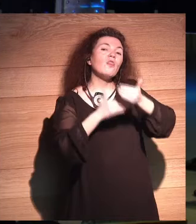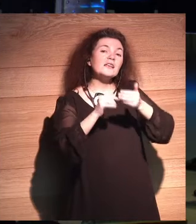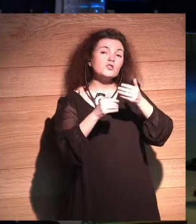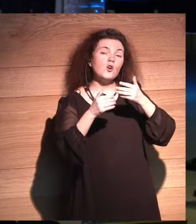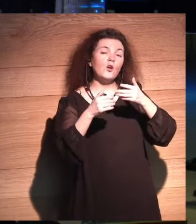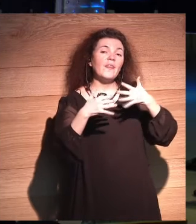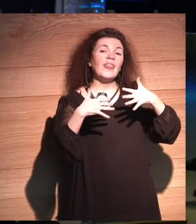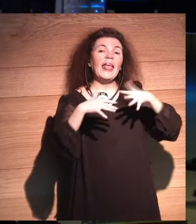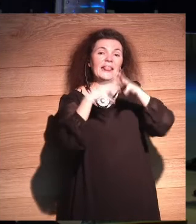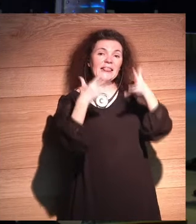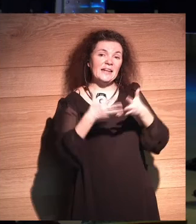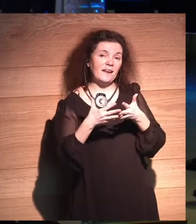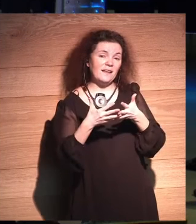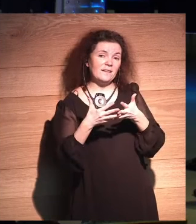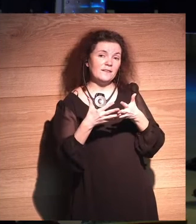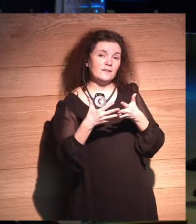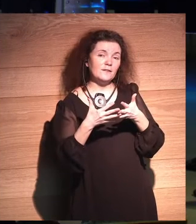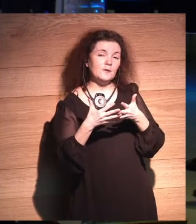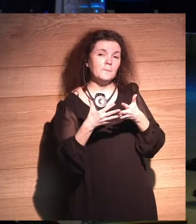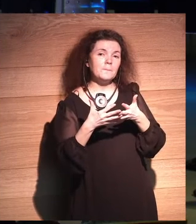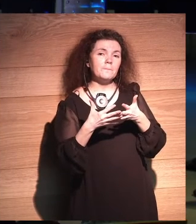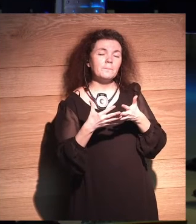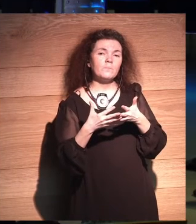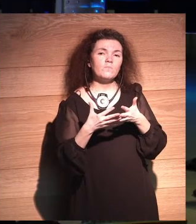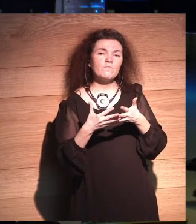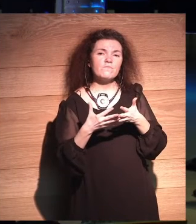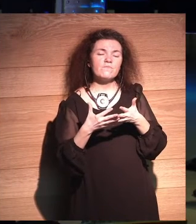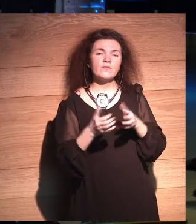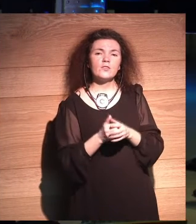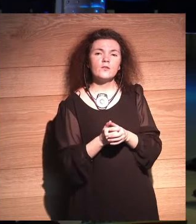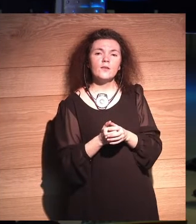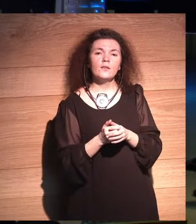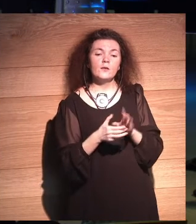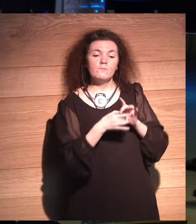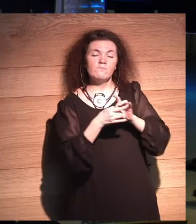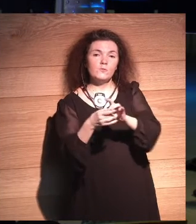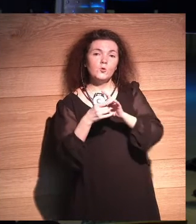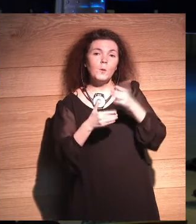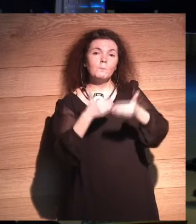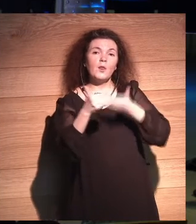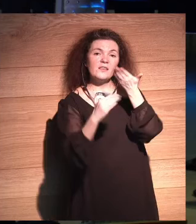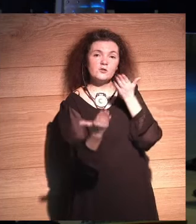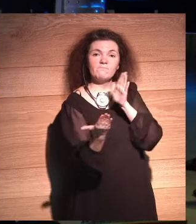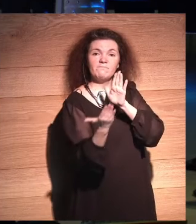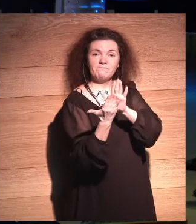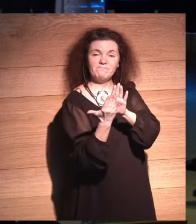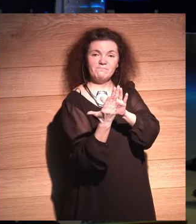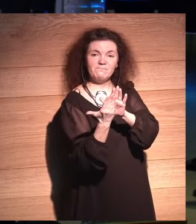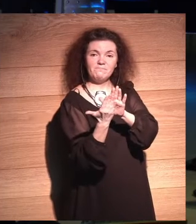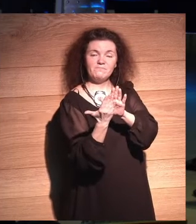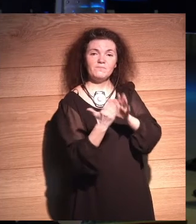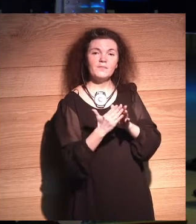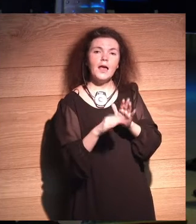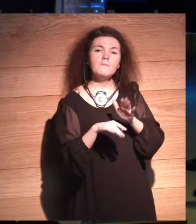they married it to a face-to-face process. Why? Because the online process got who participating?